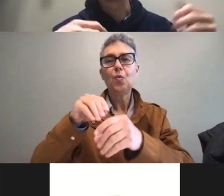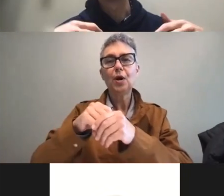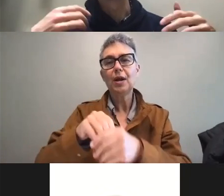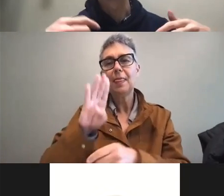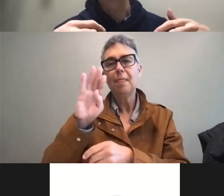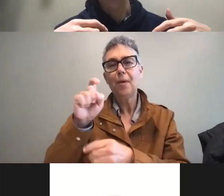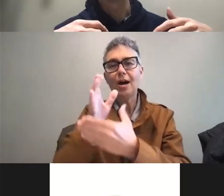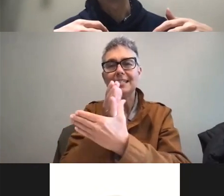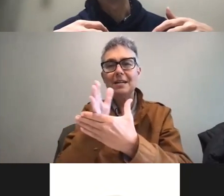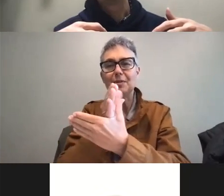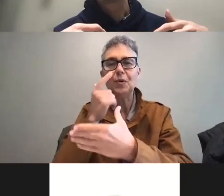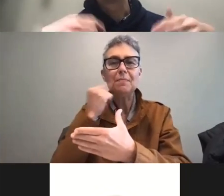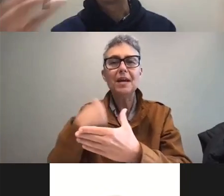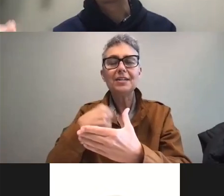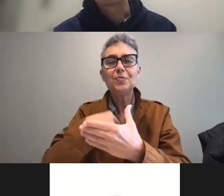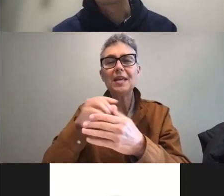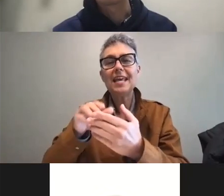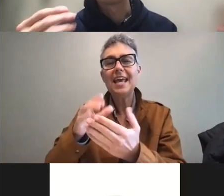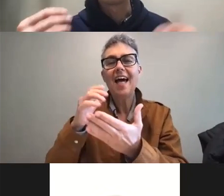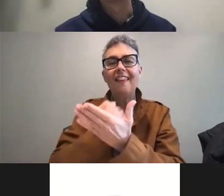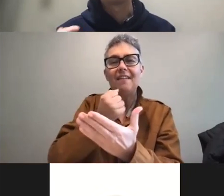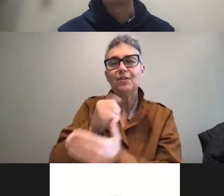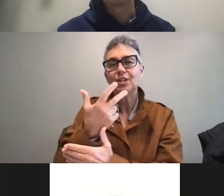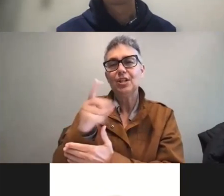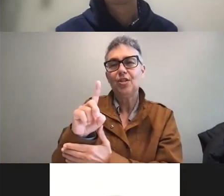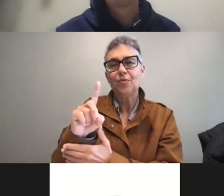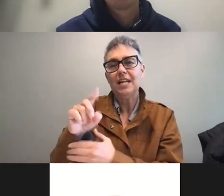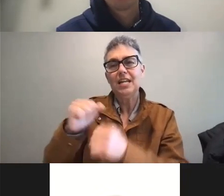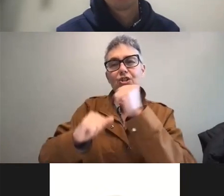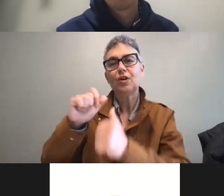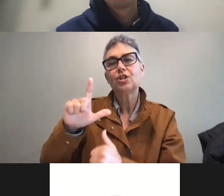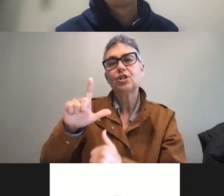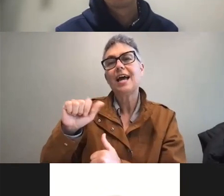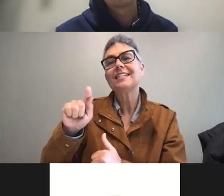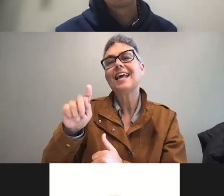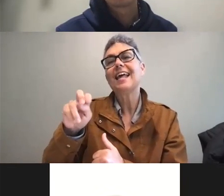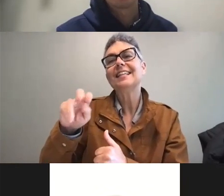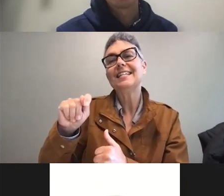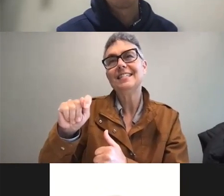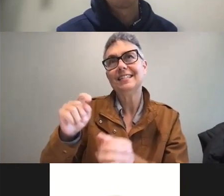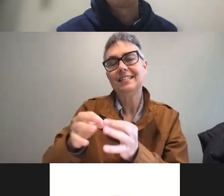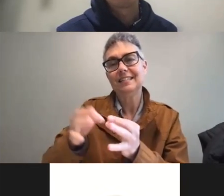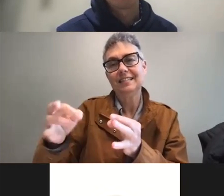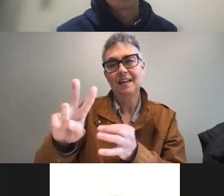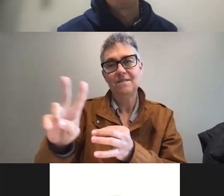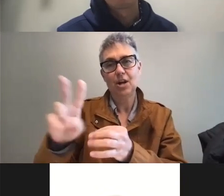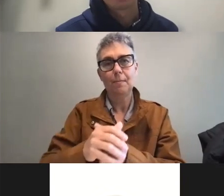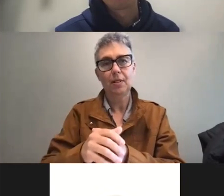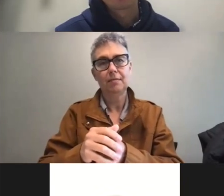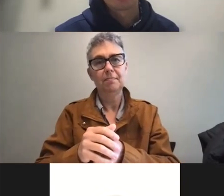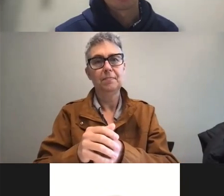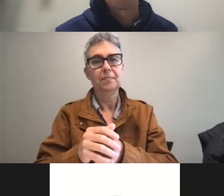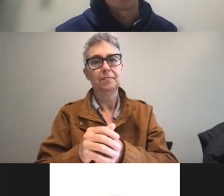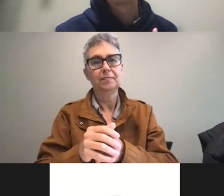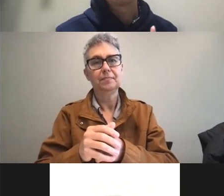because we leverage this 3D structure as a latent variable. So this is, oh yeah, maybe I